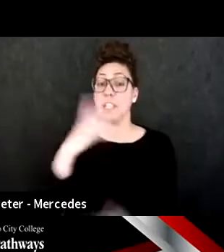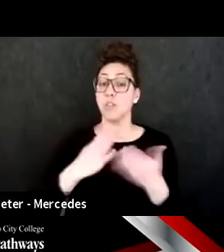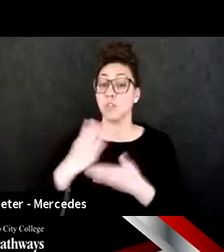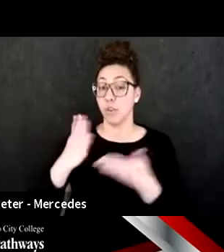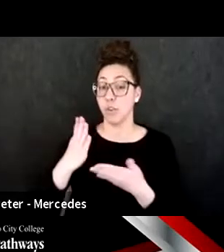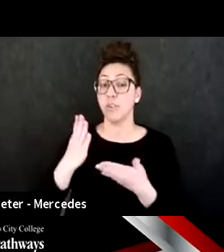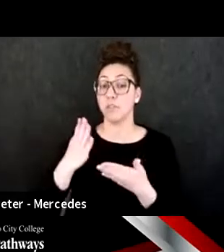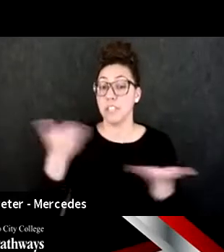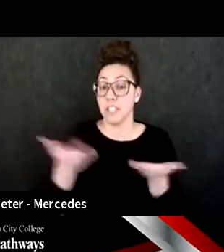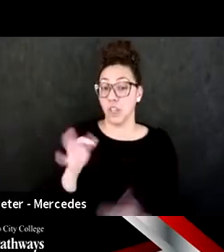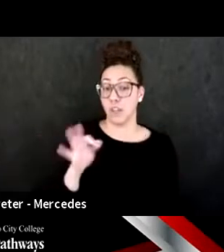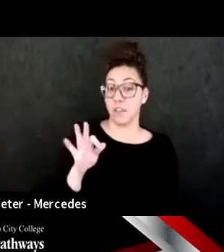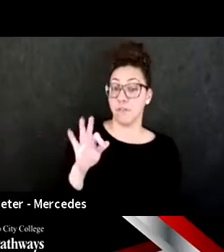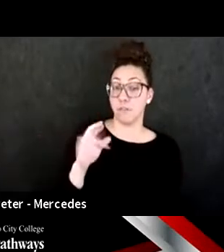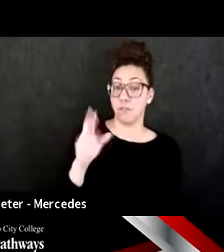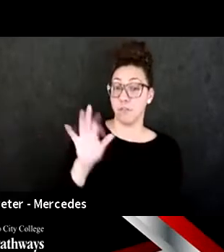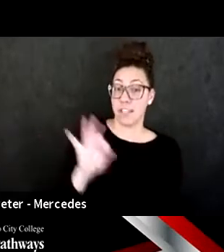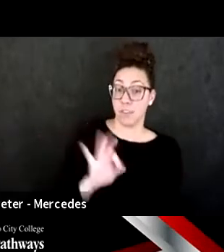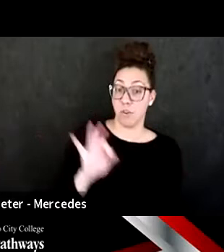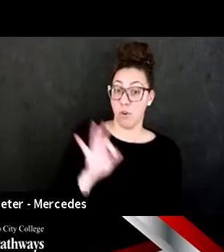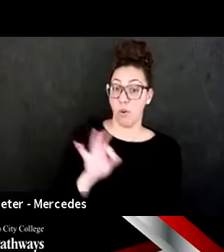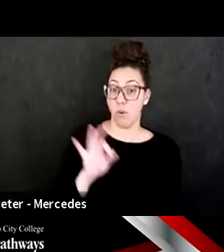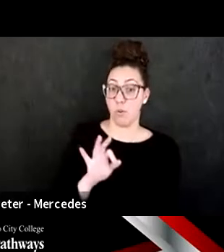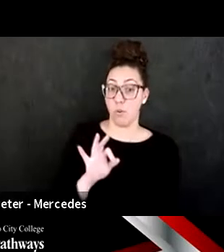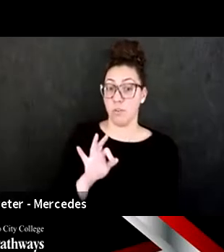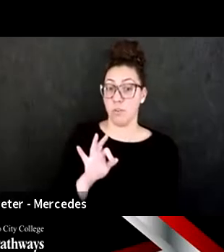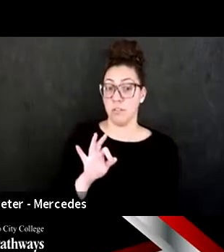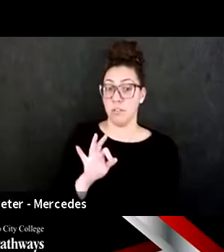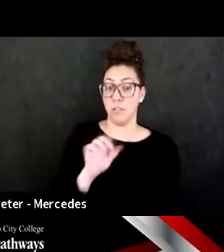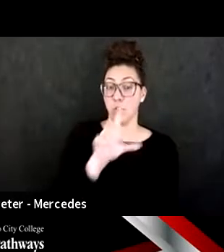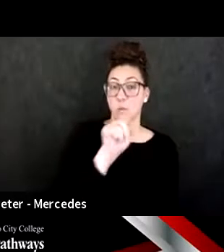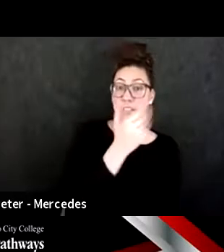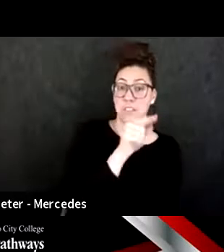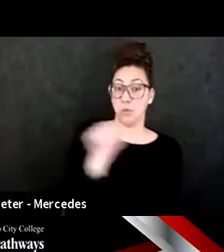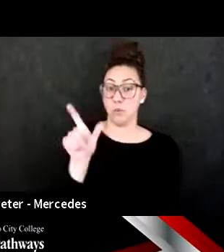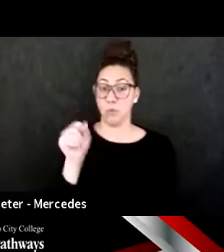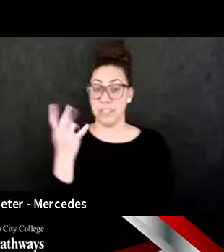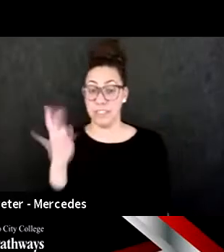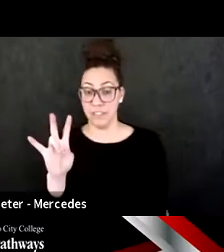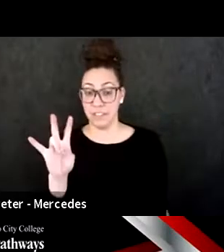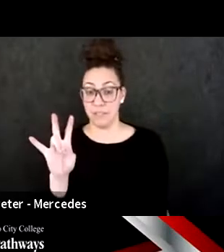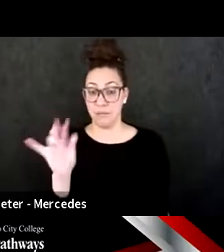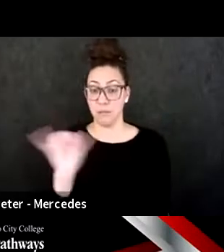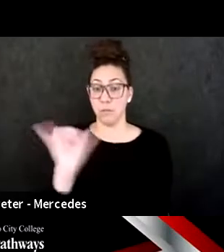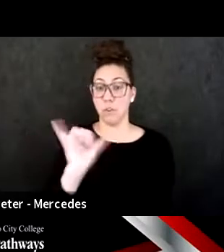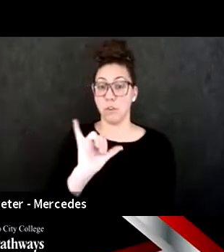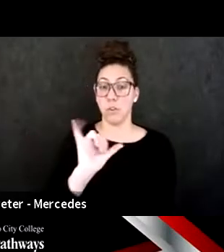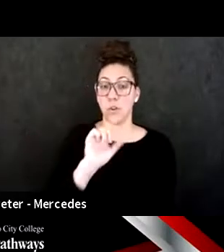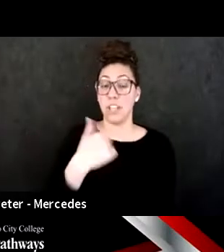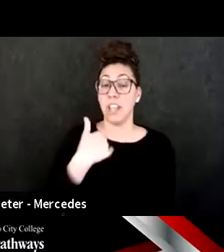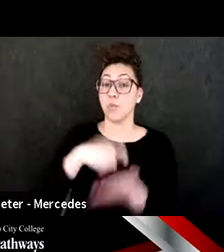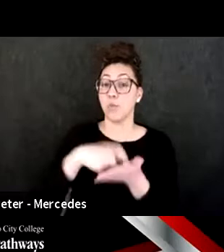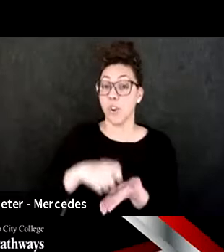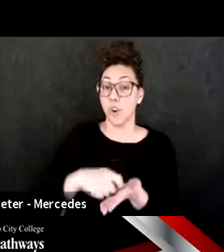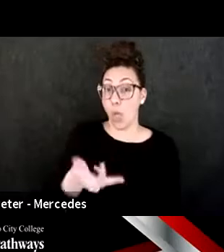2017, and along with his work serving our community and our campus, Lee has also authored three poem books and has many